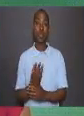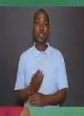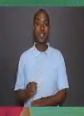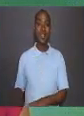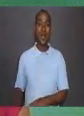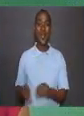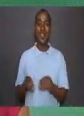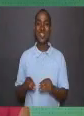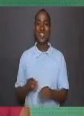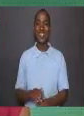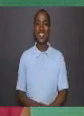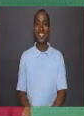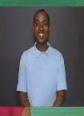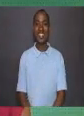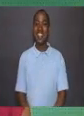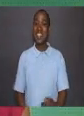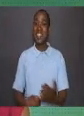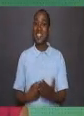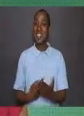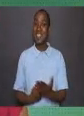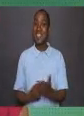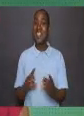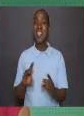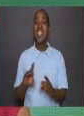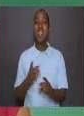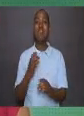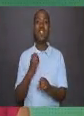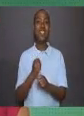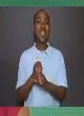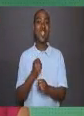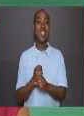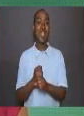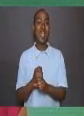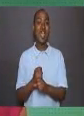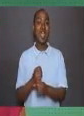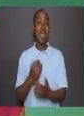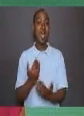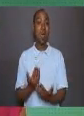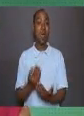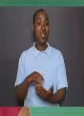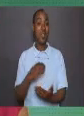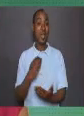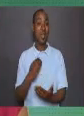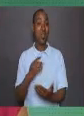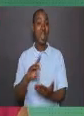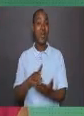Students, let us do an activity to review what we have